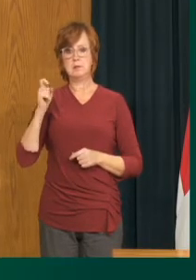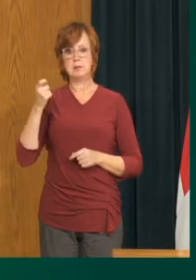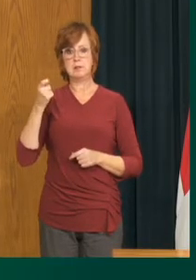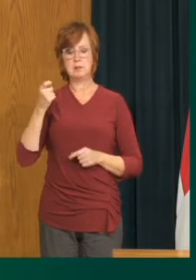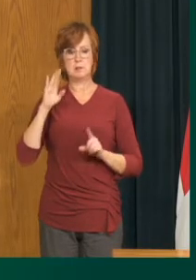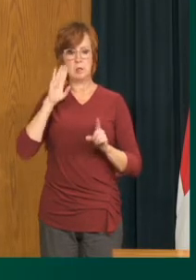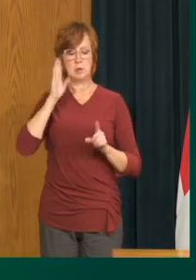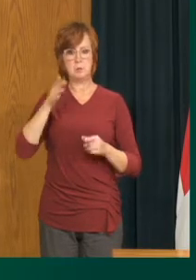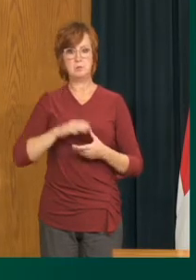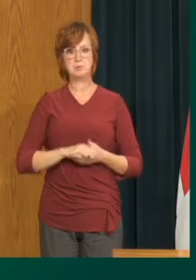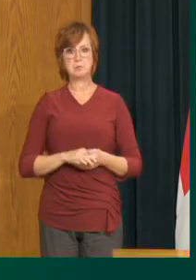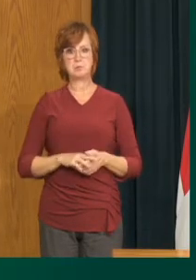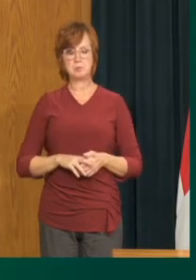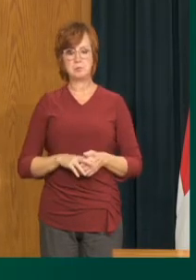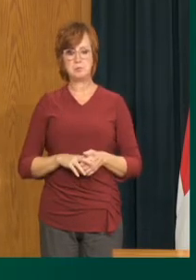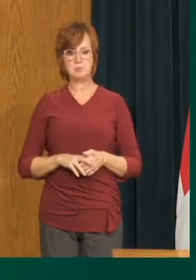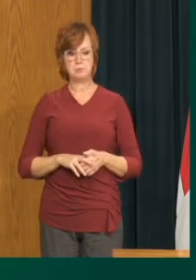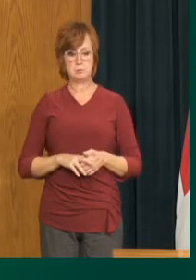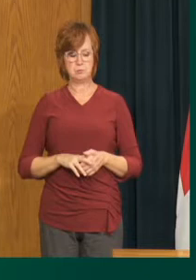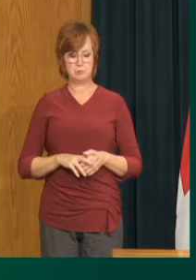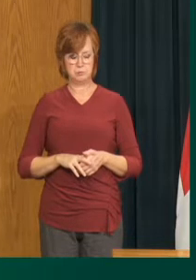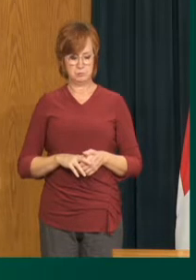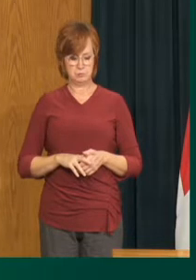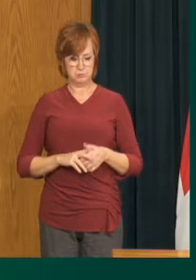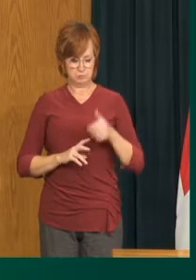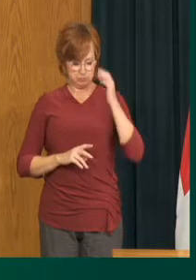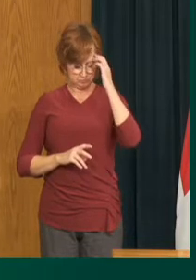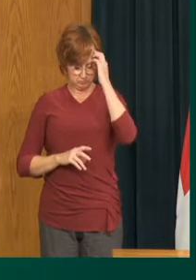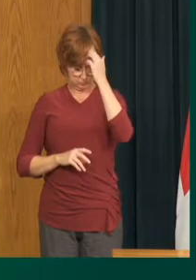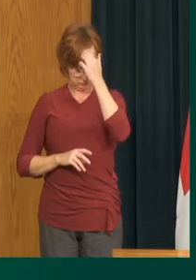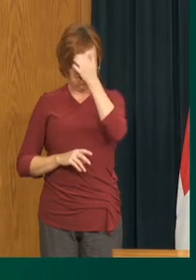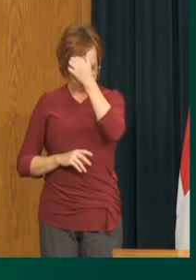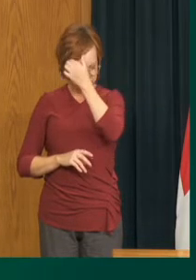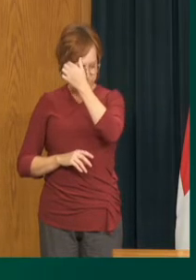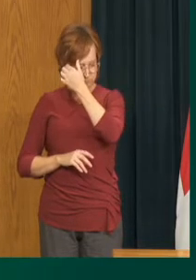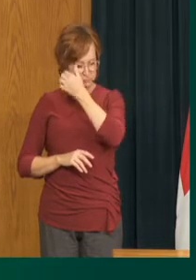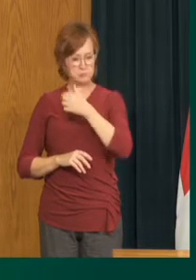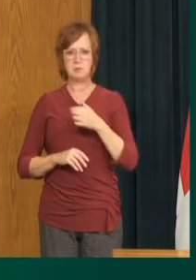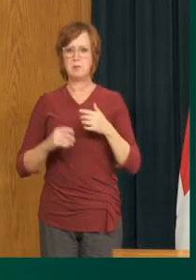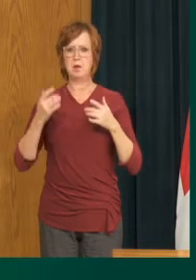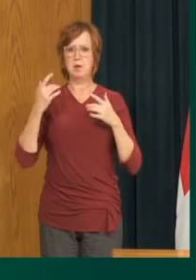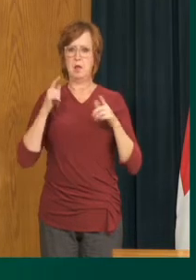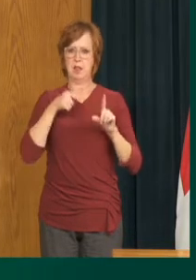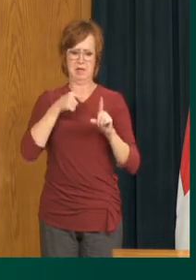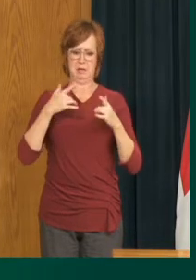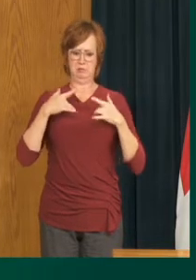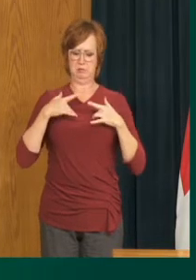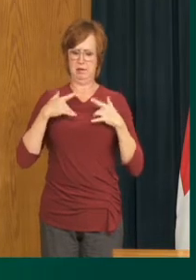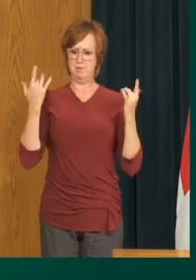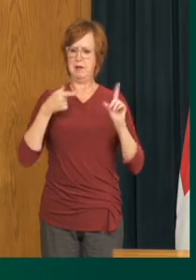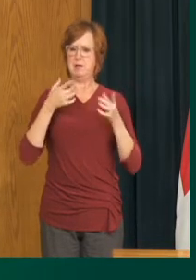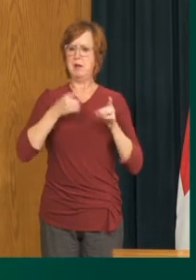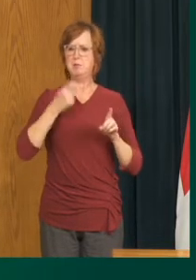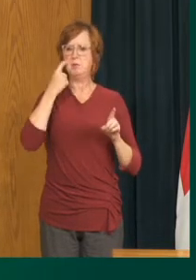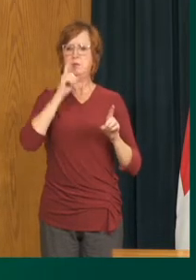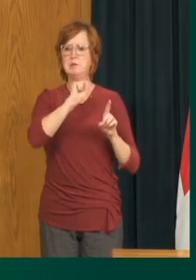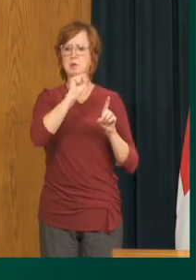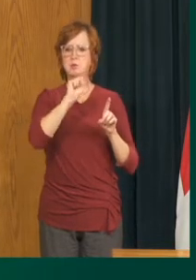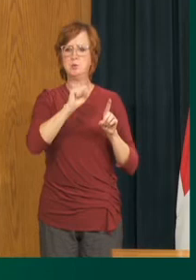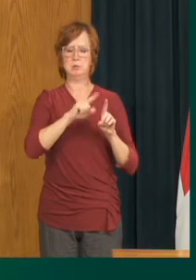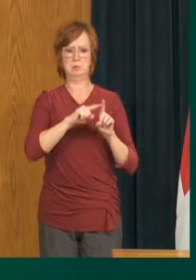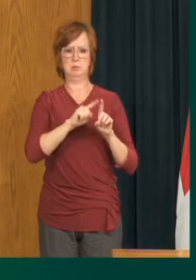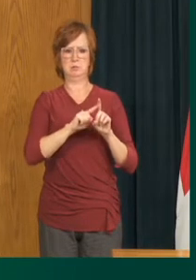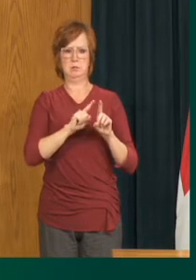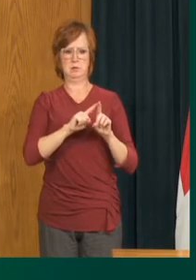afternoon. I'd like to know why we don't have more detail about the event in Saskatoon, like what the nature of the event was, where in